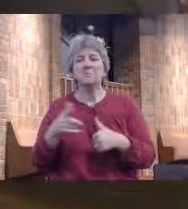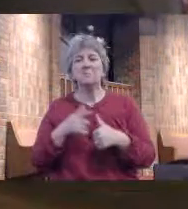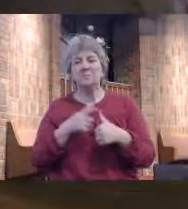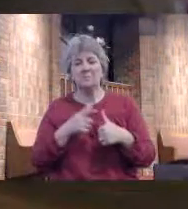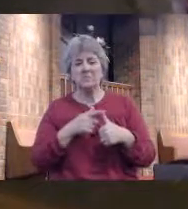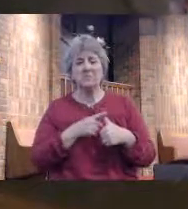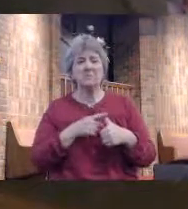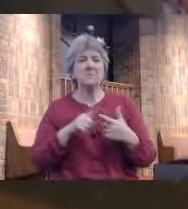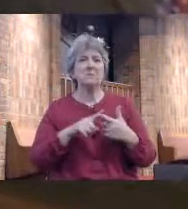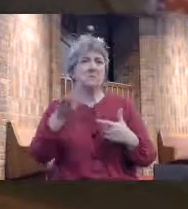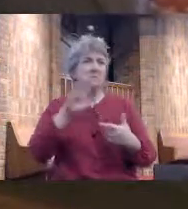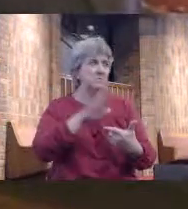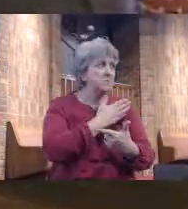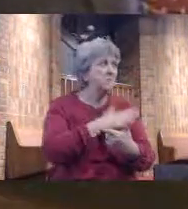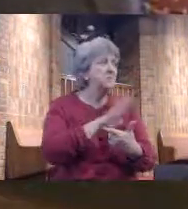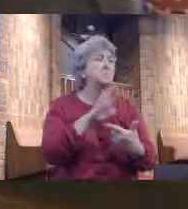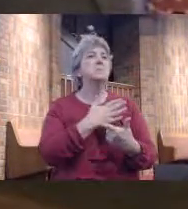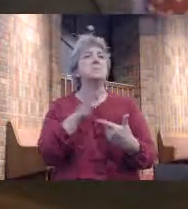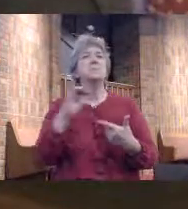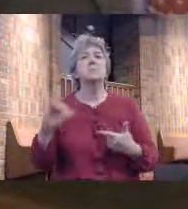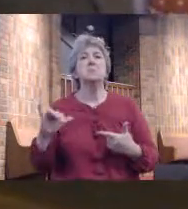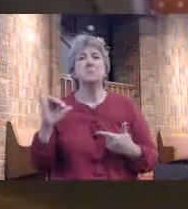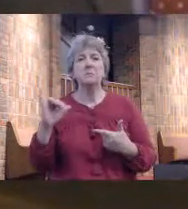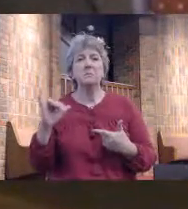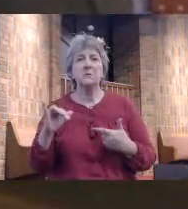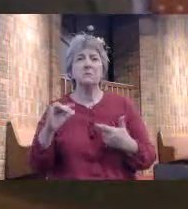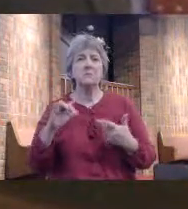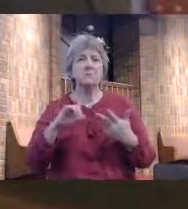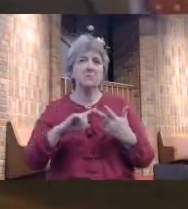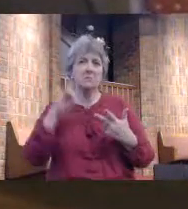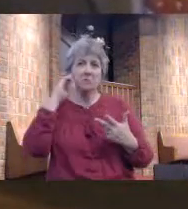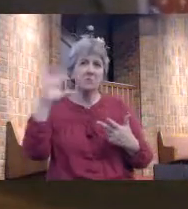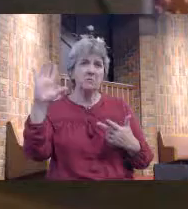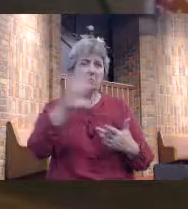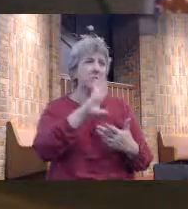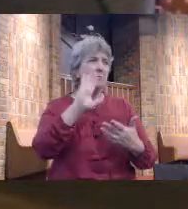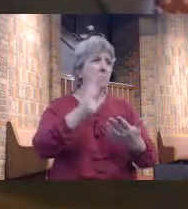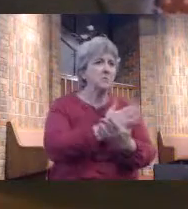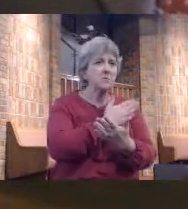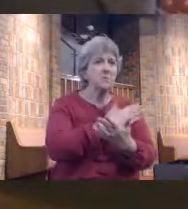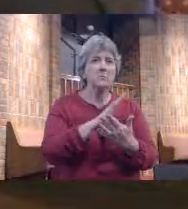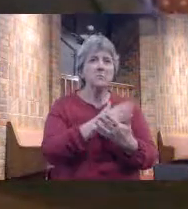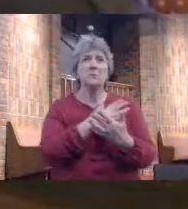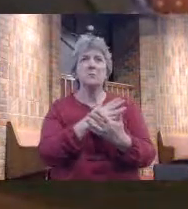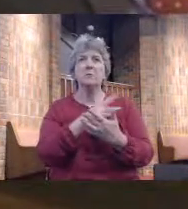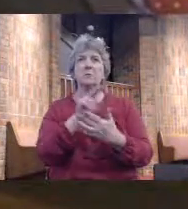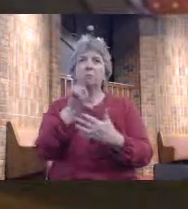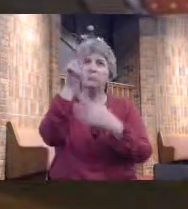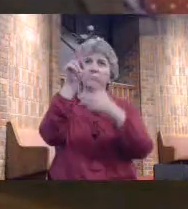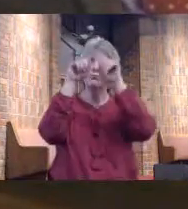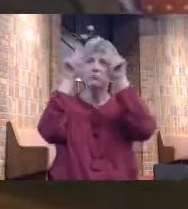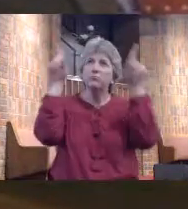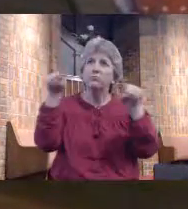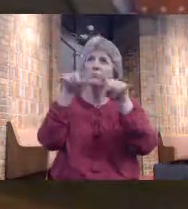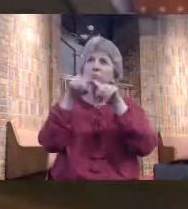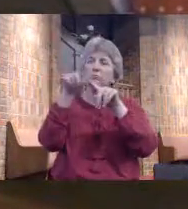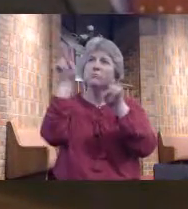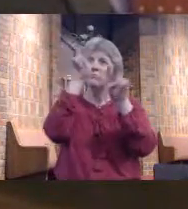watched as you sang, heard the music, saw the words,